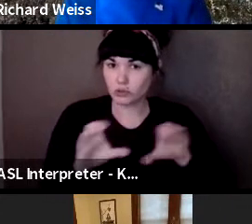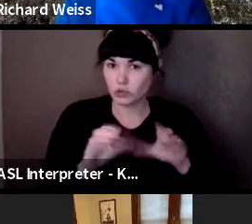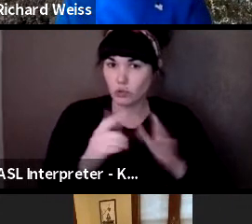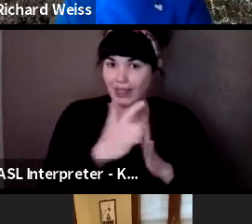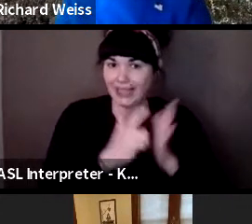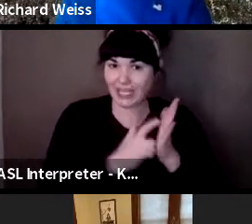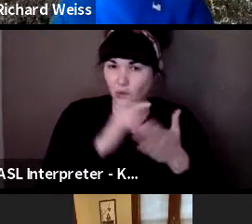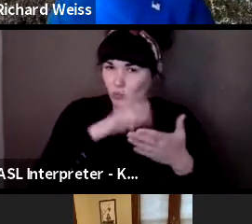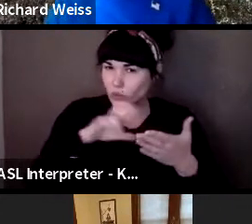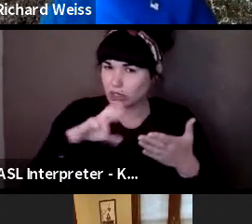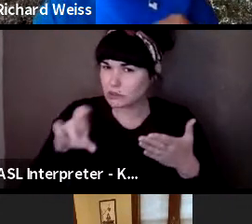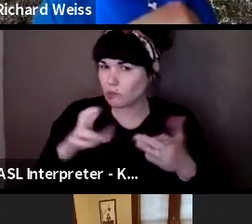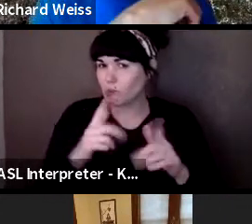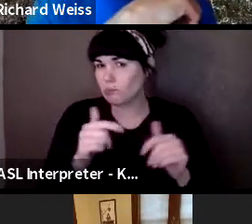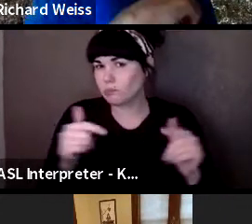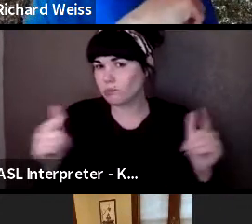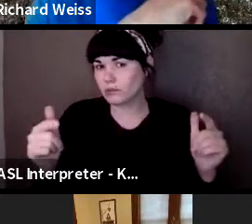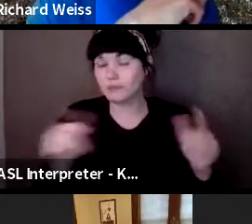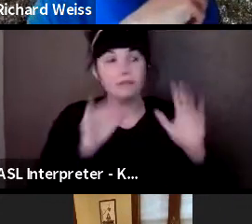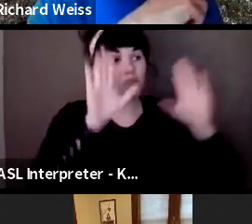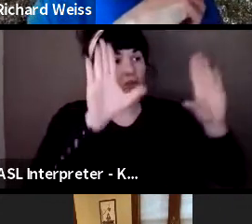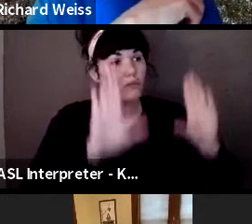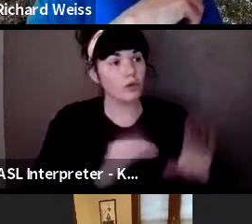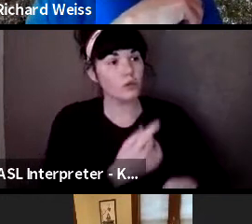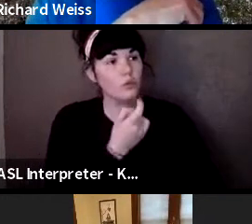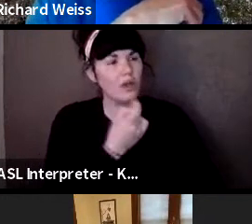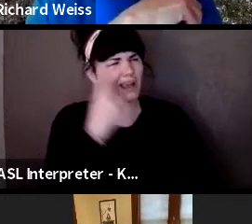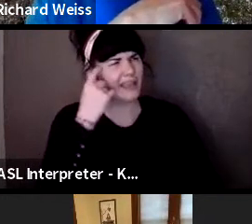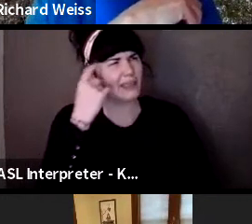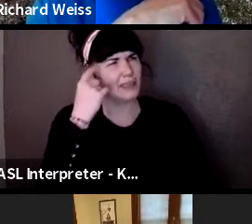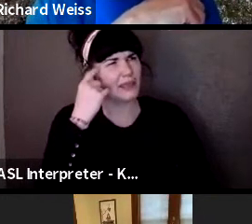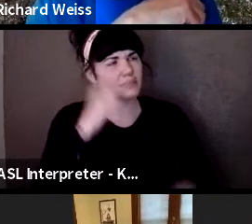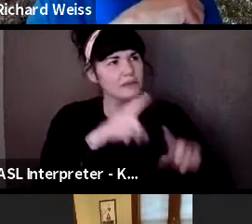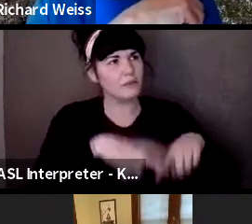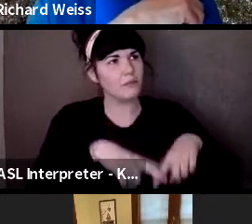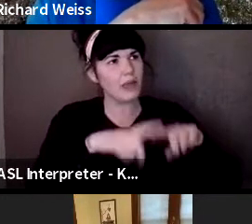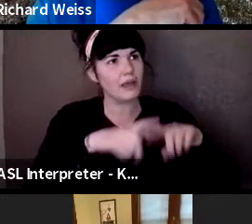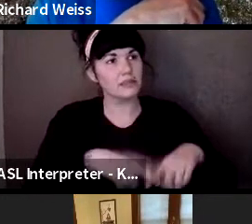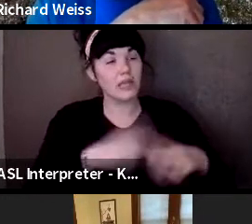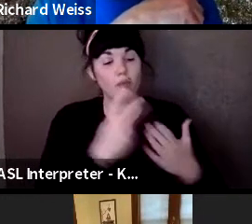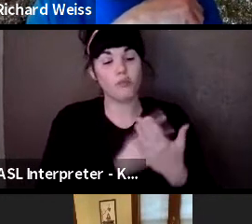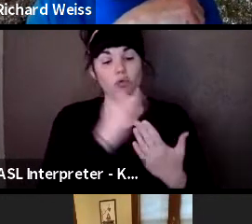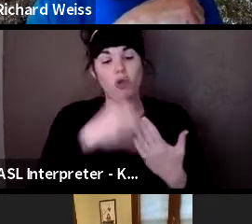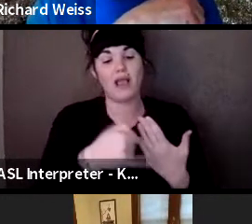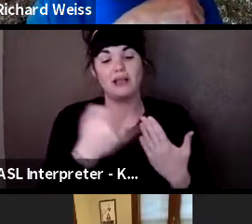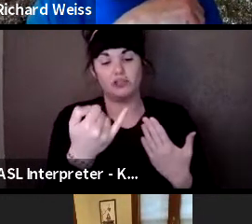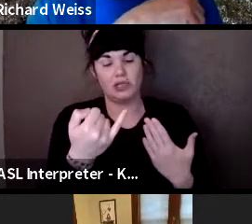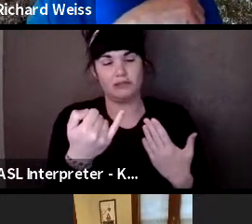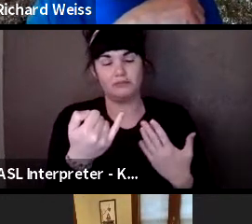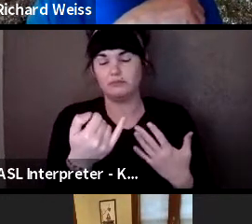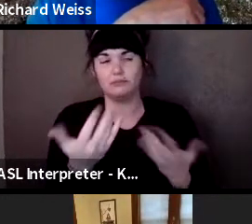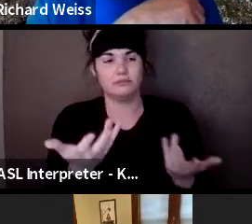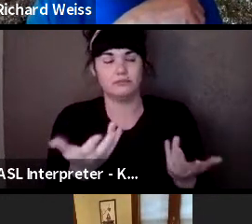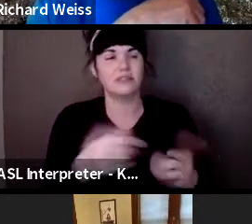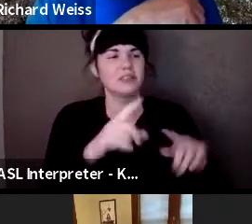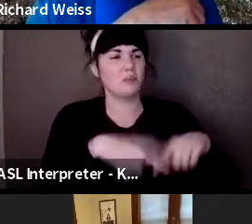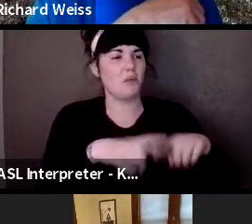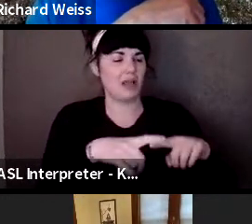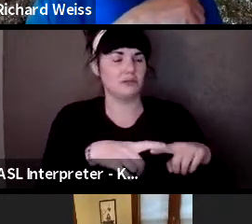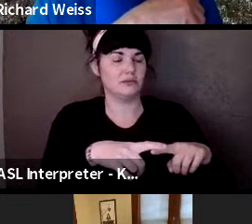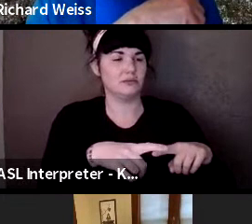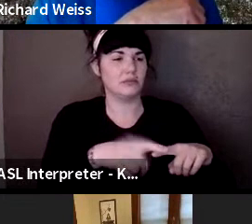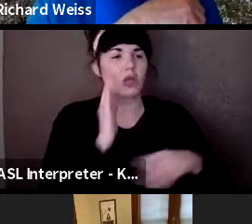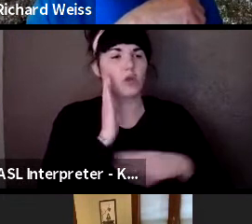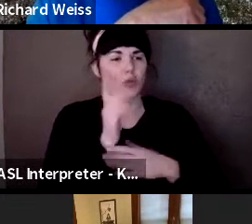That's an excellent question, Commissioner Lett. I think it depends on what the project that I would need. So and that's